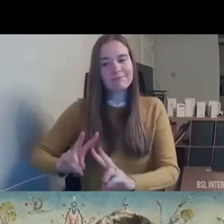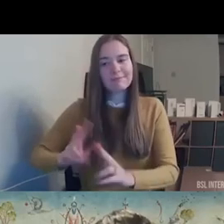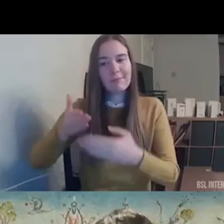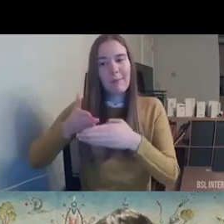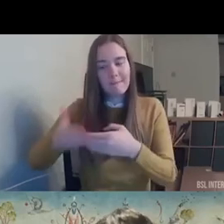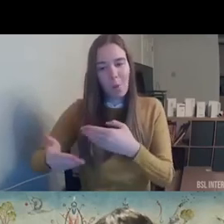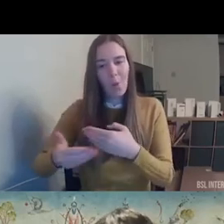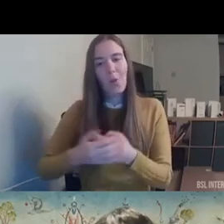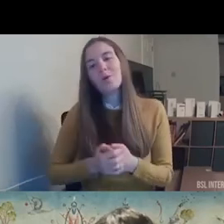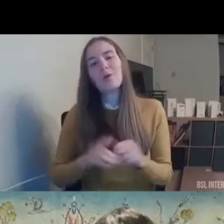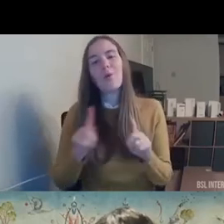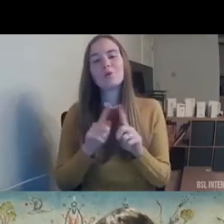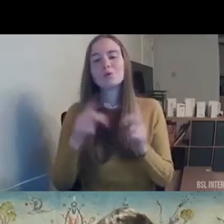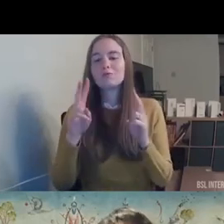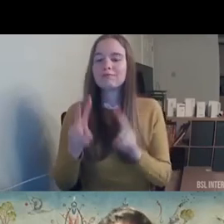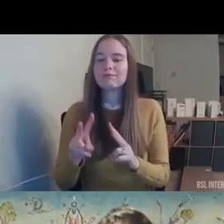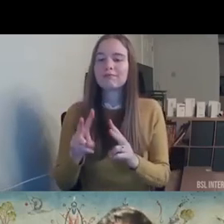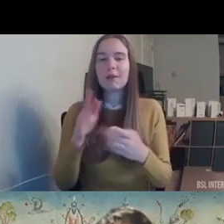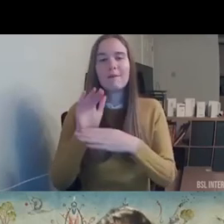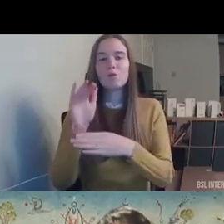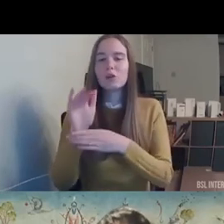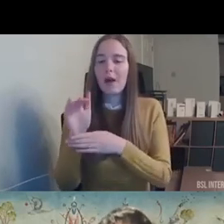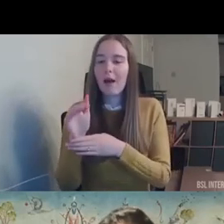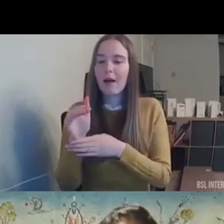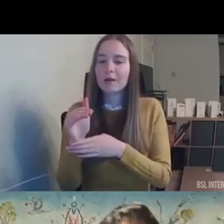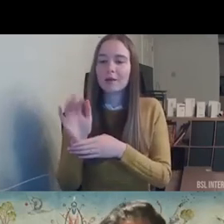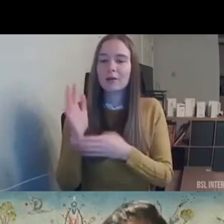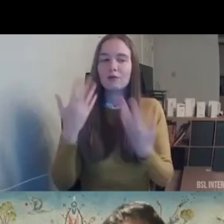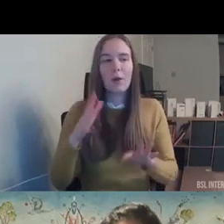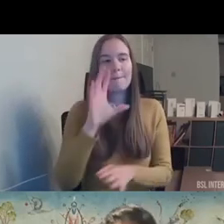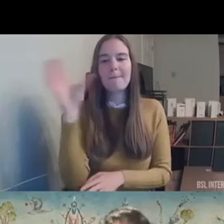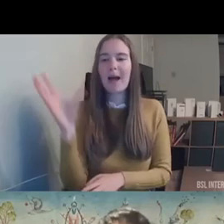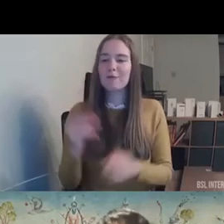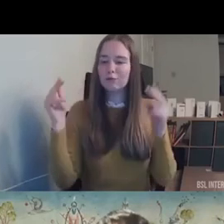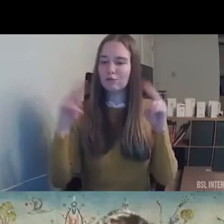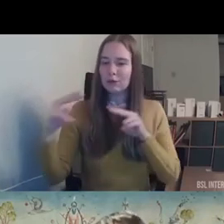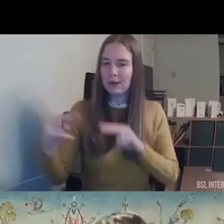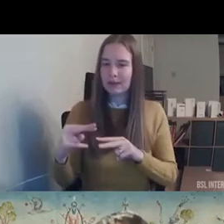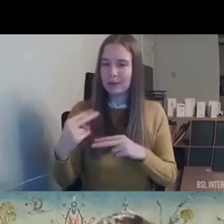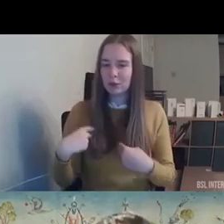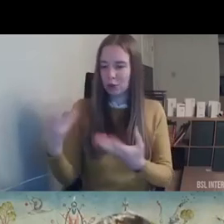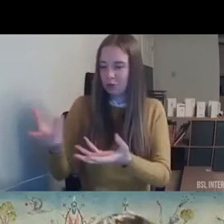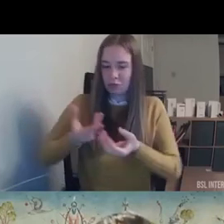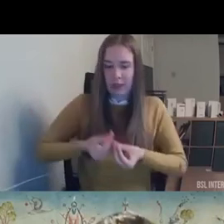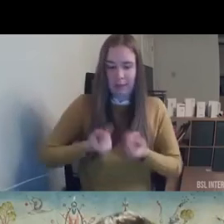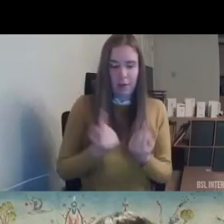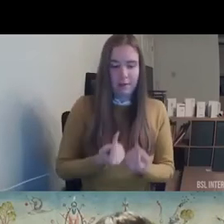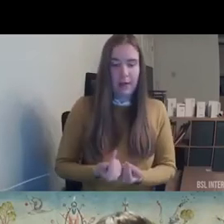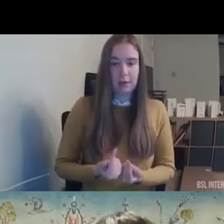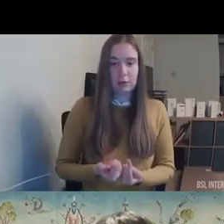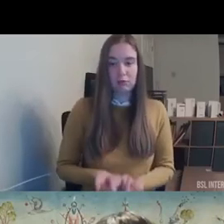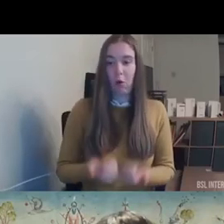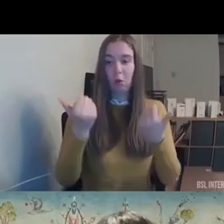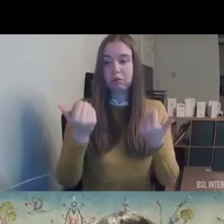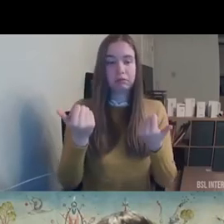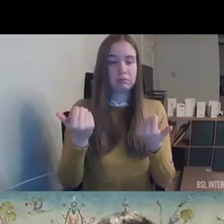what it's looking ahead, you know, at least from the African perspective. Do we just receive these artifacts? And it's like, oh, great, it